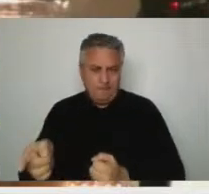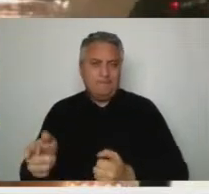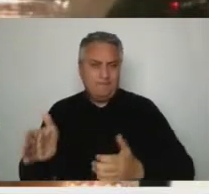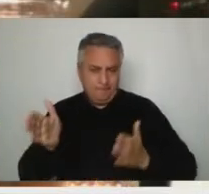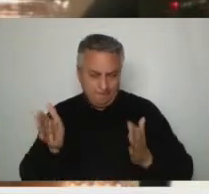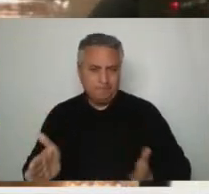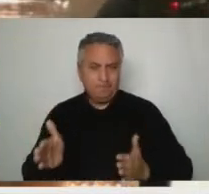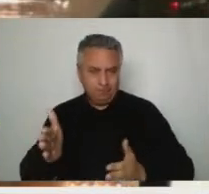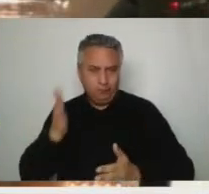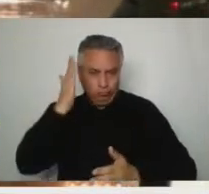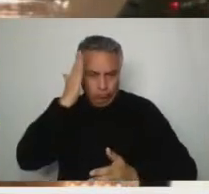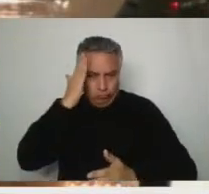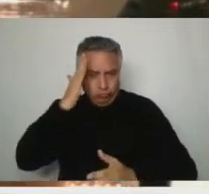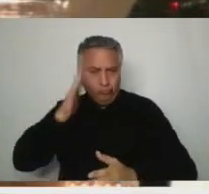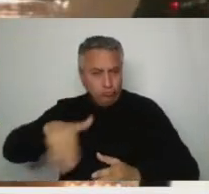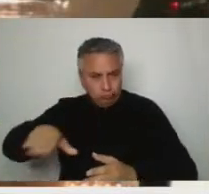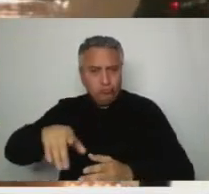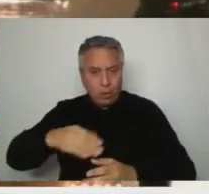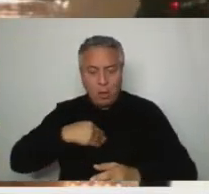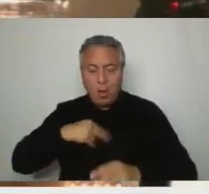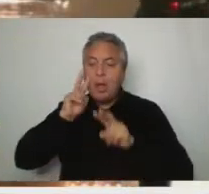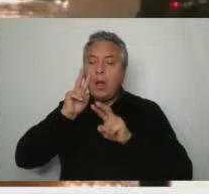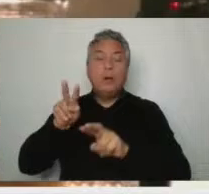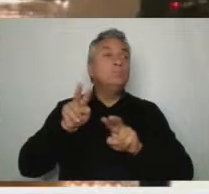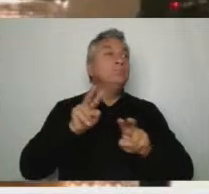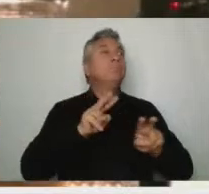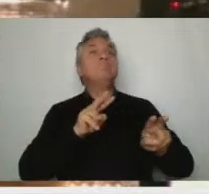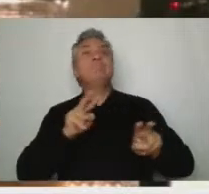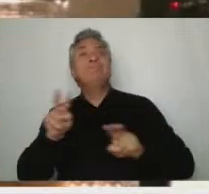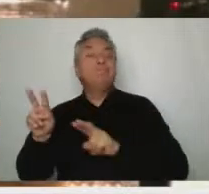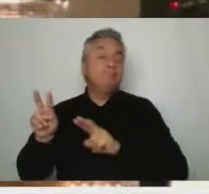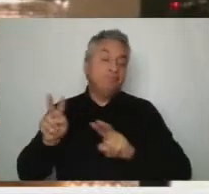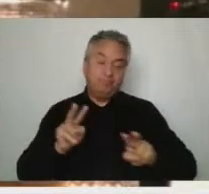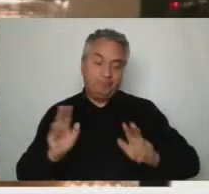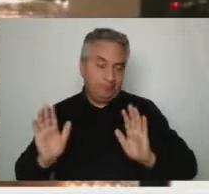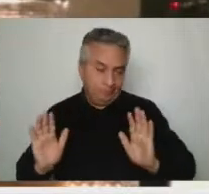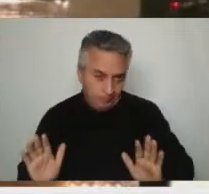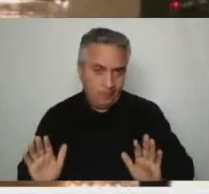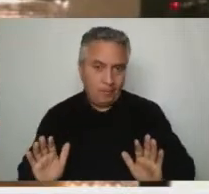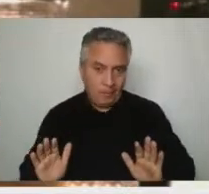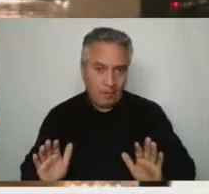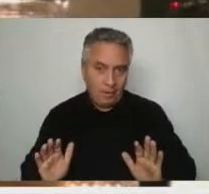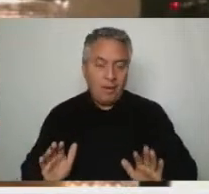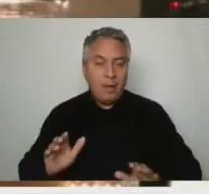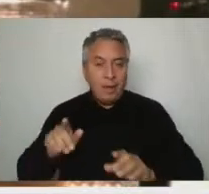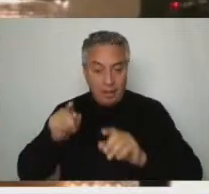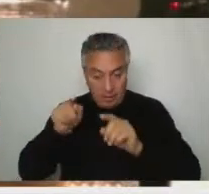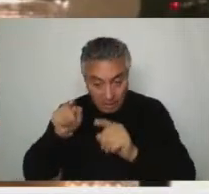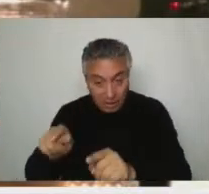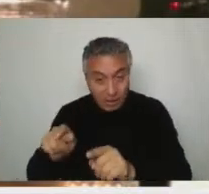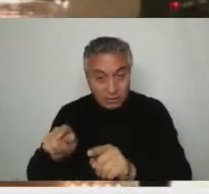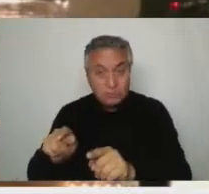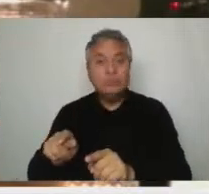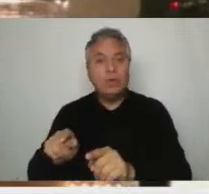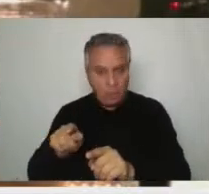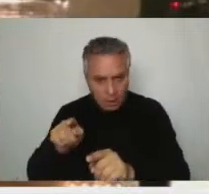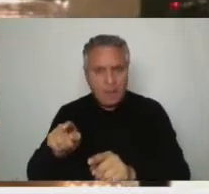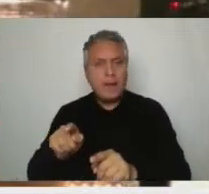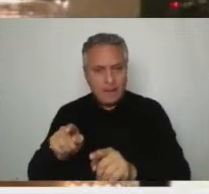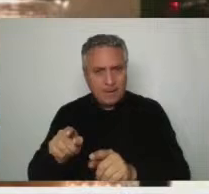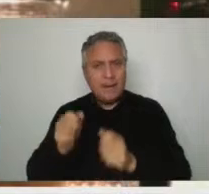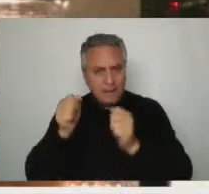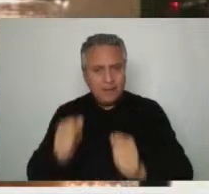that. For some time now, we've had the concept of antisocial, and this also sets